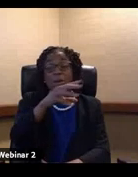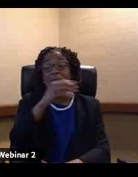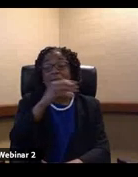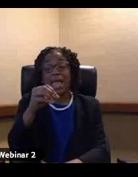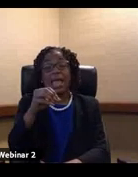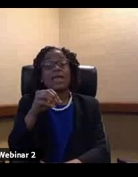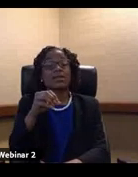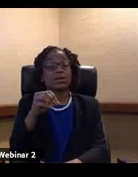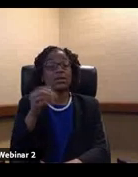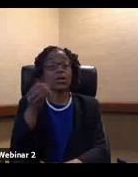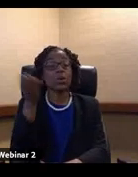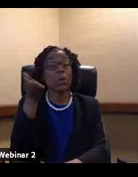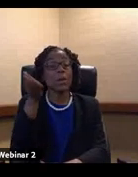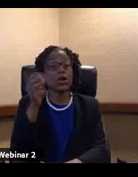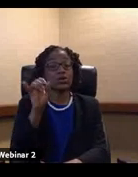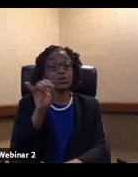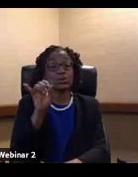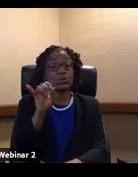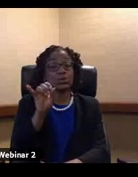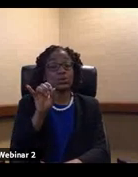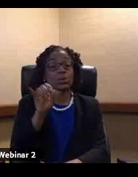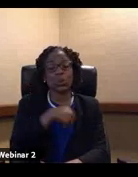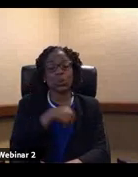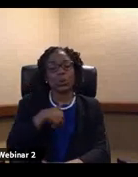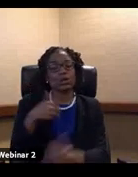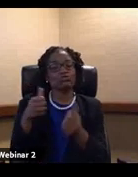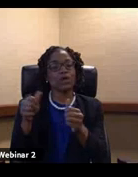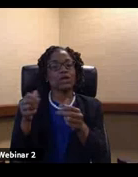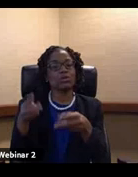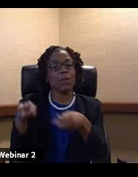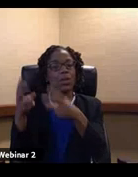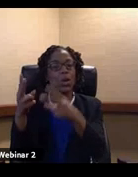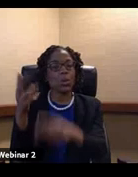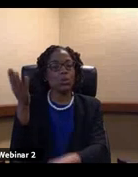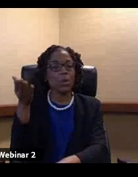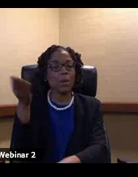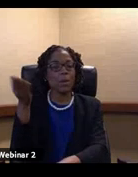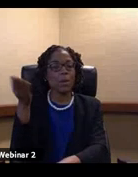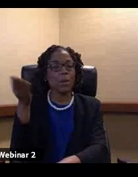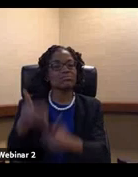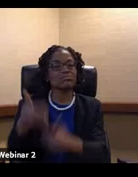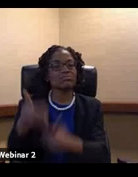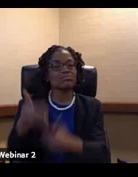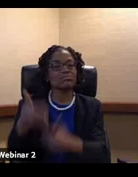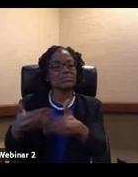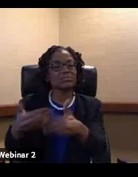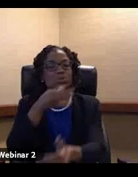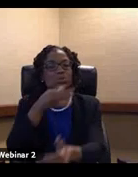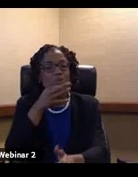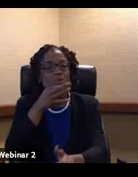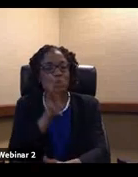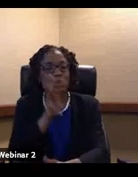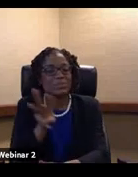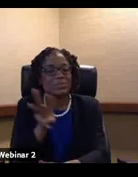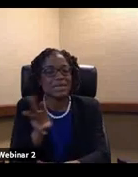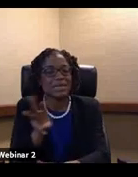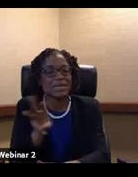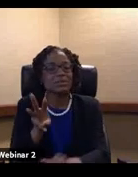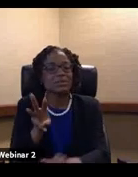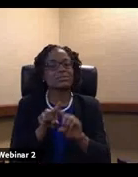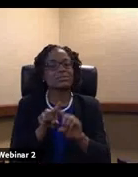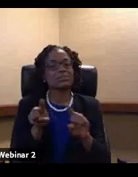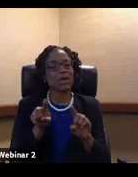me. And again, we're also trying to upload a record of the webinar. And if we can get that going, hopefully on the website.